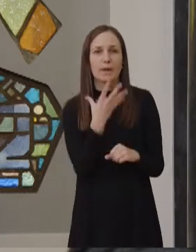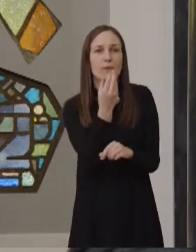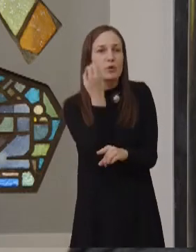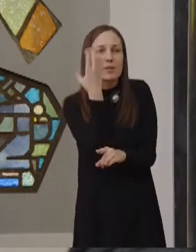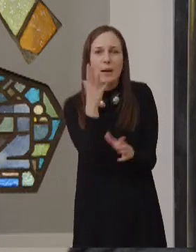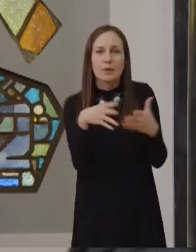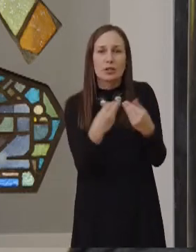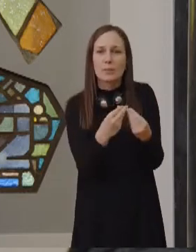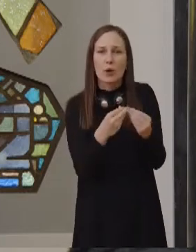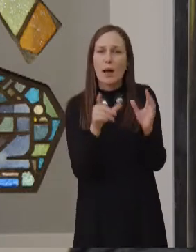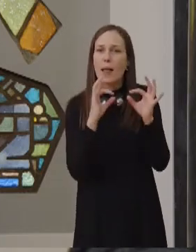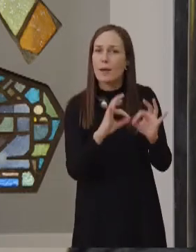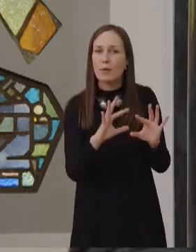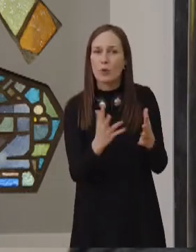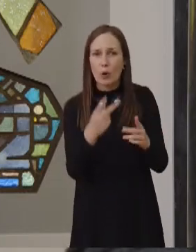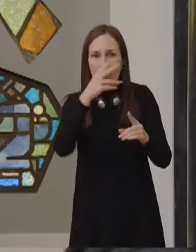socio